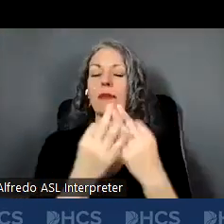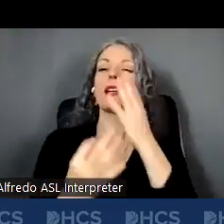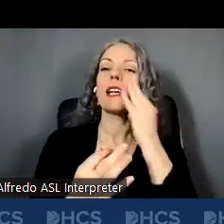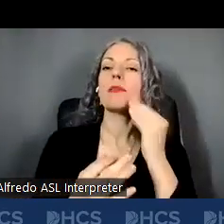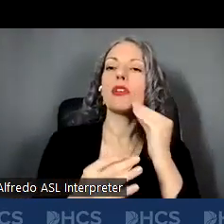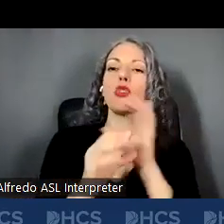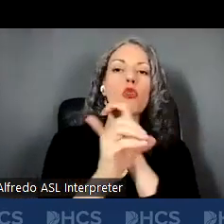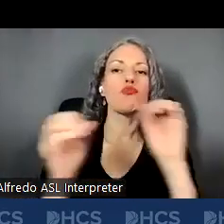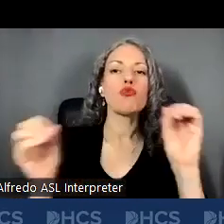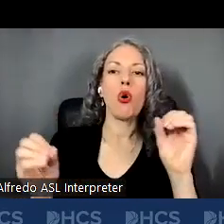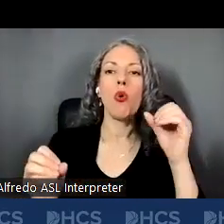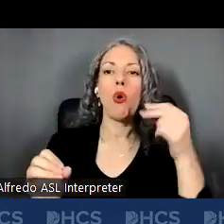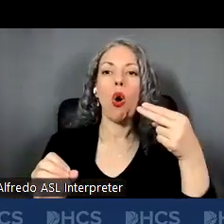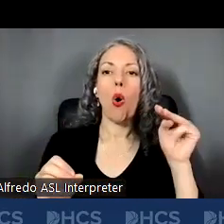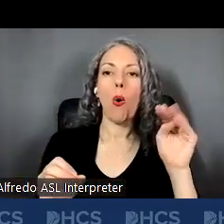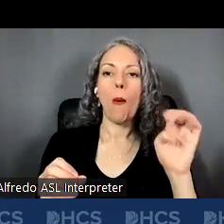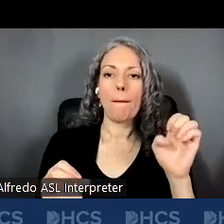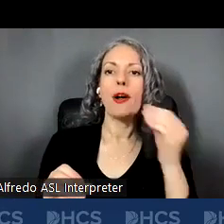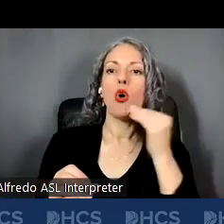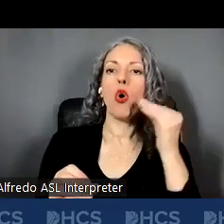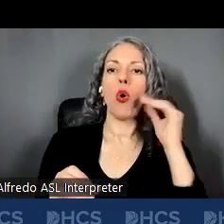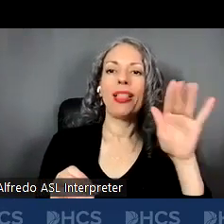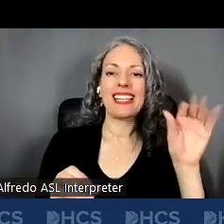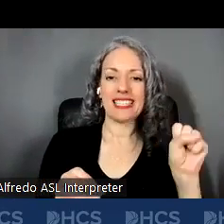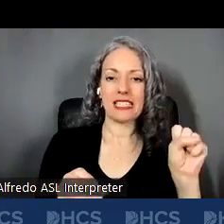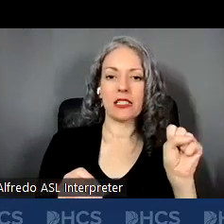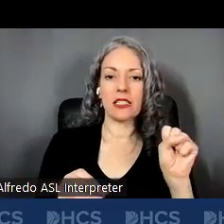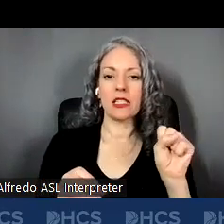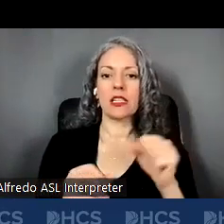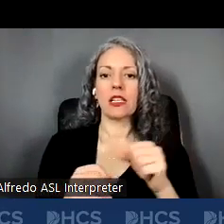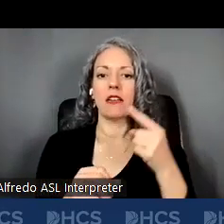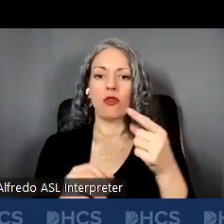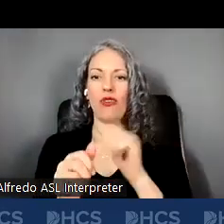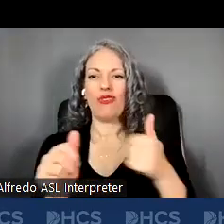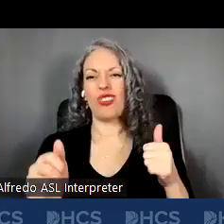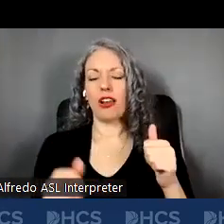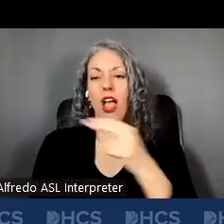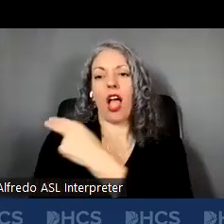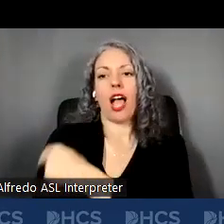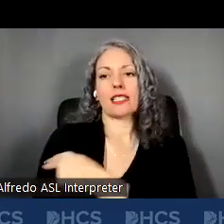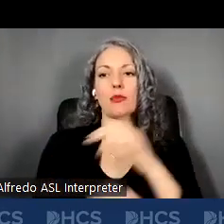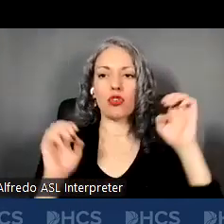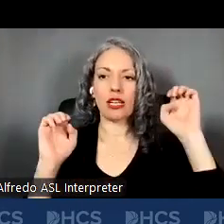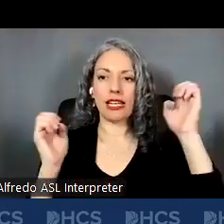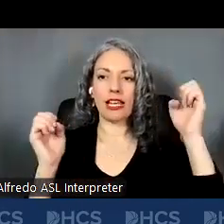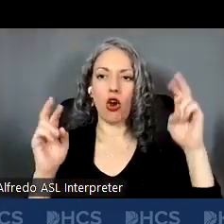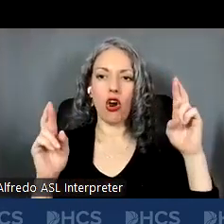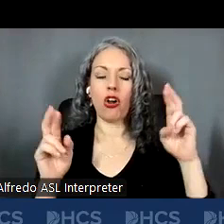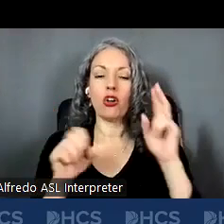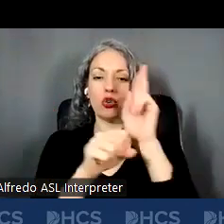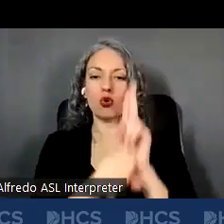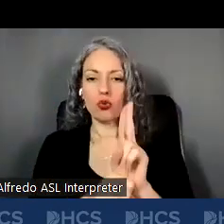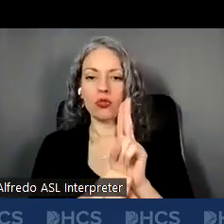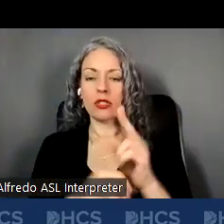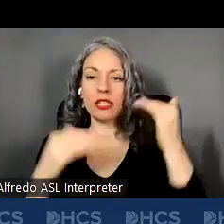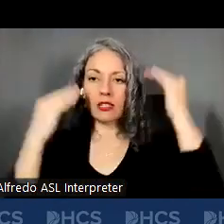homelessness, adults at risk for avoidable hospital or emergency department utilization, adults with serious mental